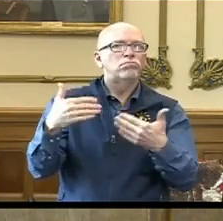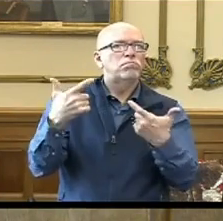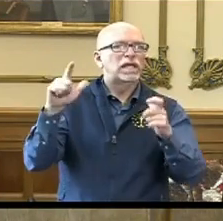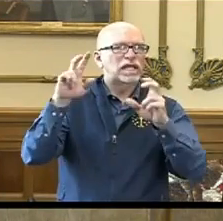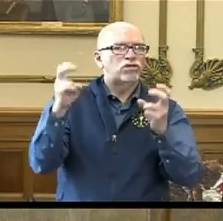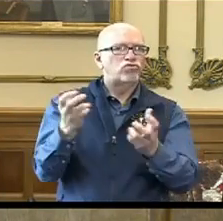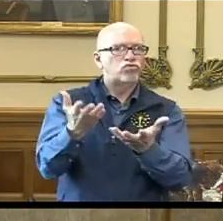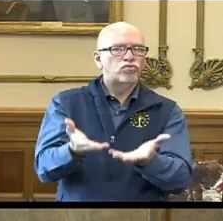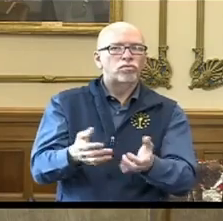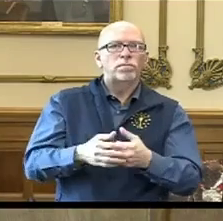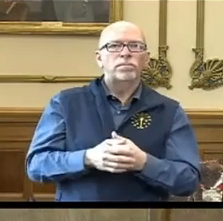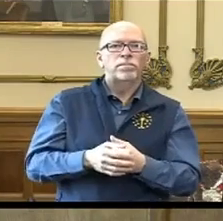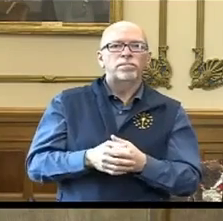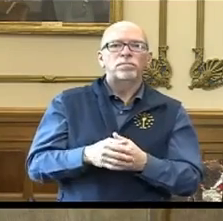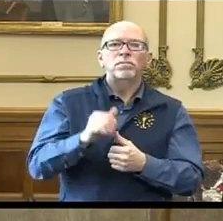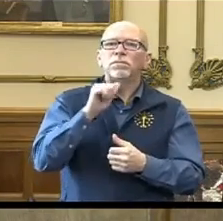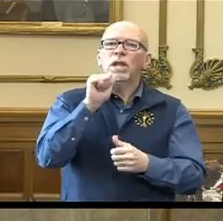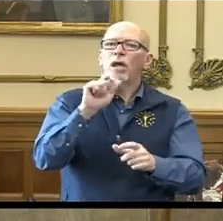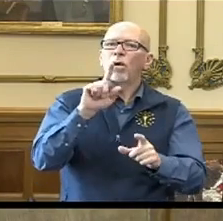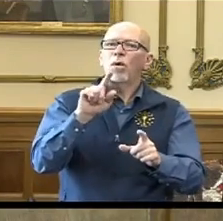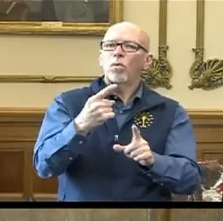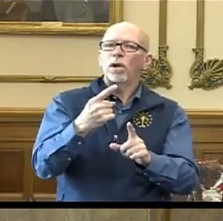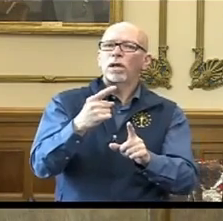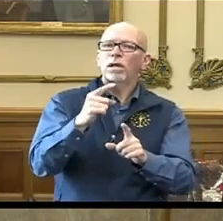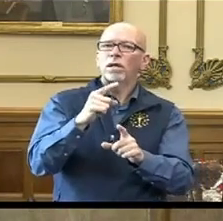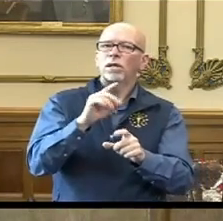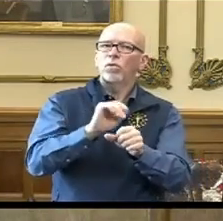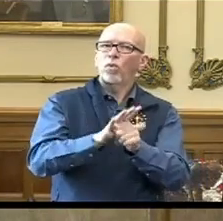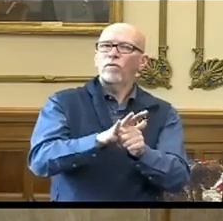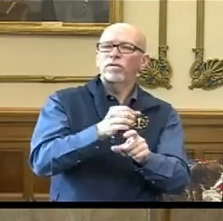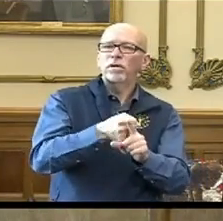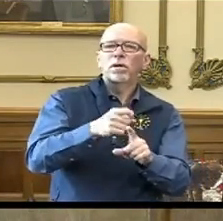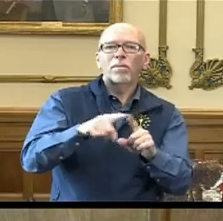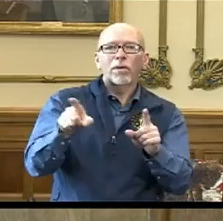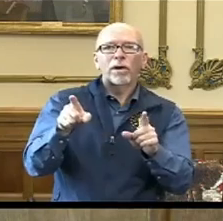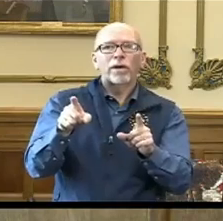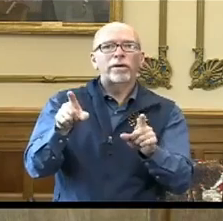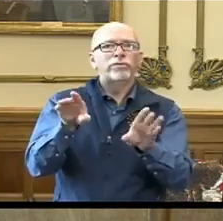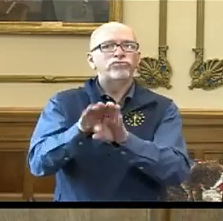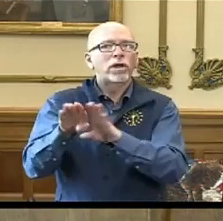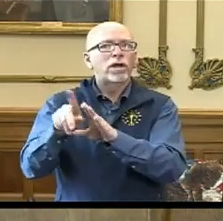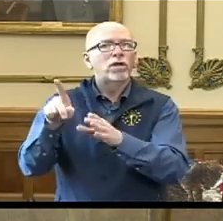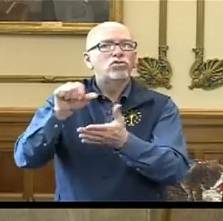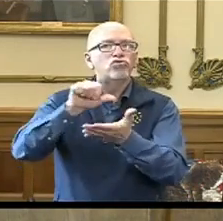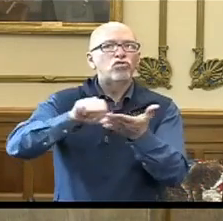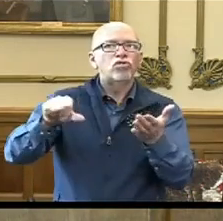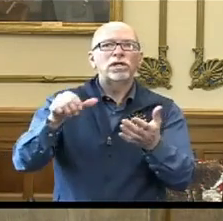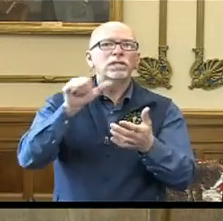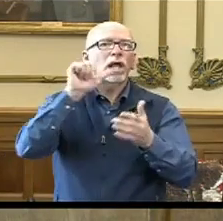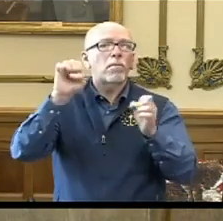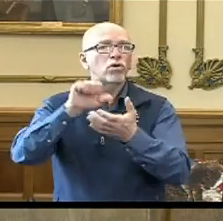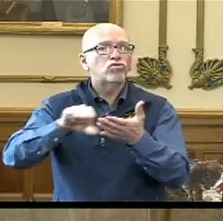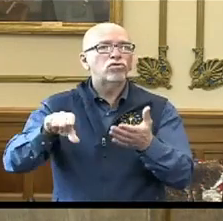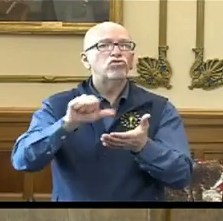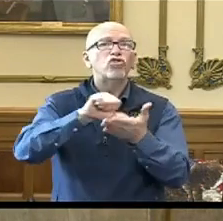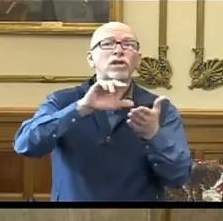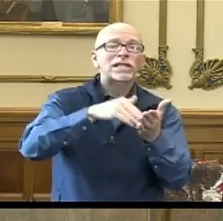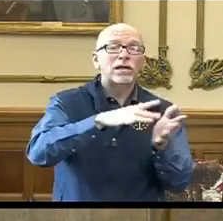issues there, not just from the COVID-19, but the shutdown of the surgeries and the elective surgeries, surgery